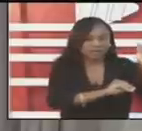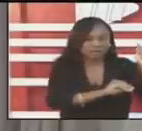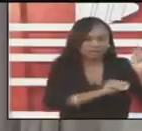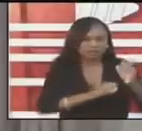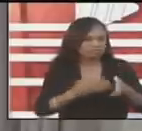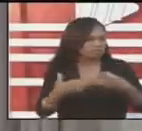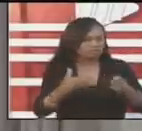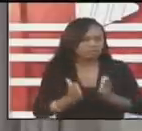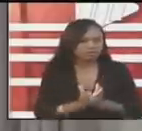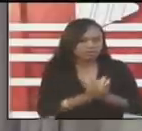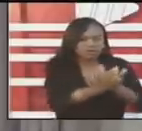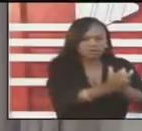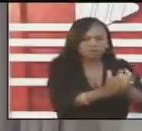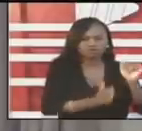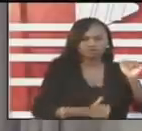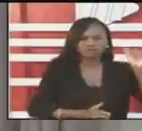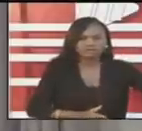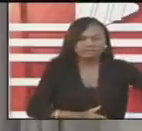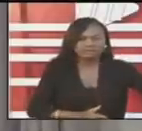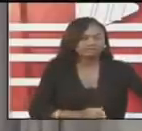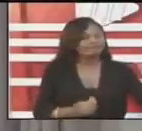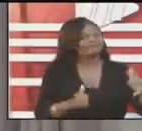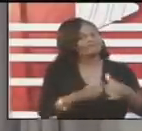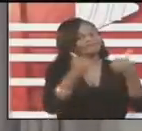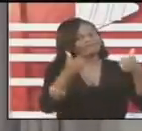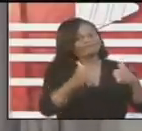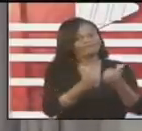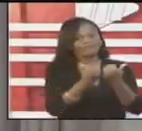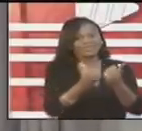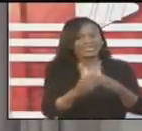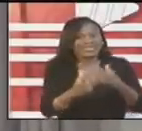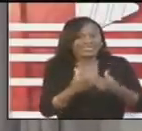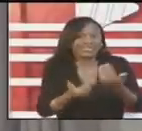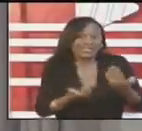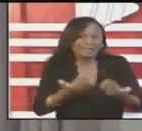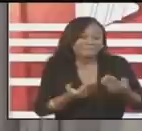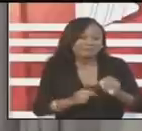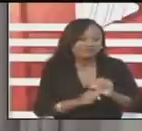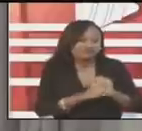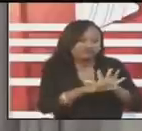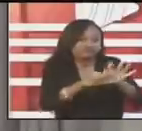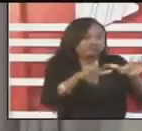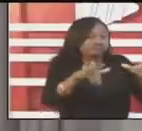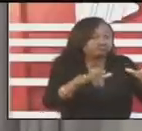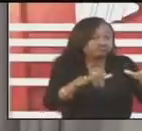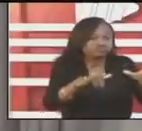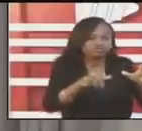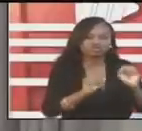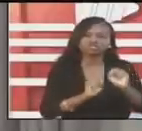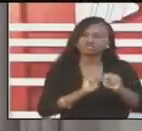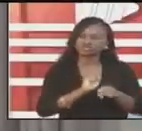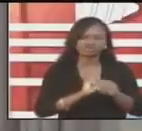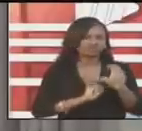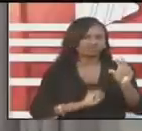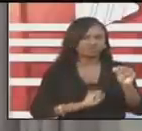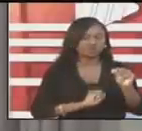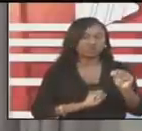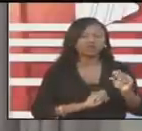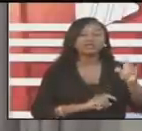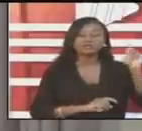pose challenges and then increase the possibility of spread. So we would like